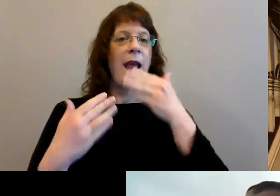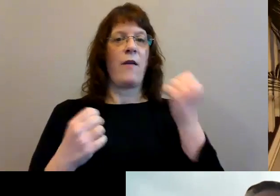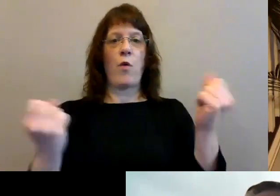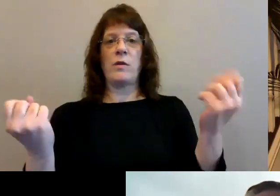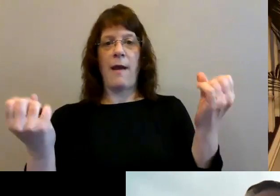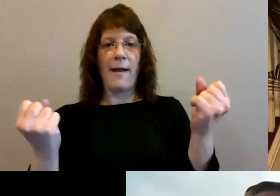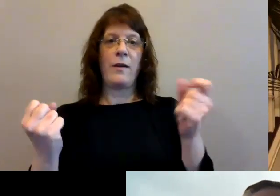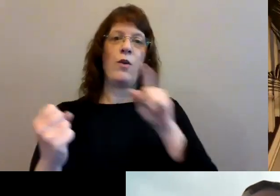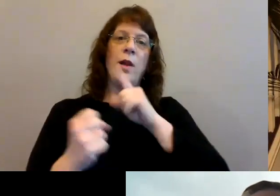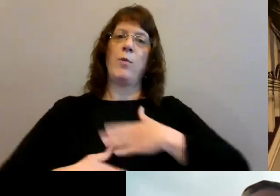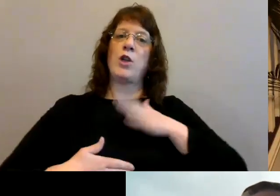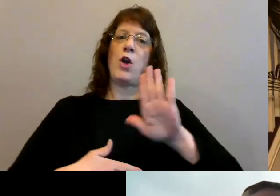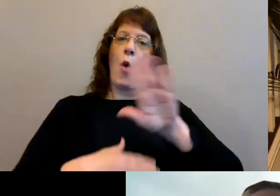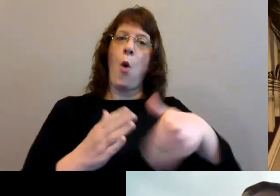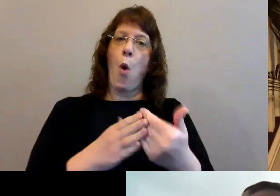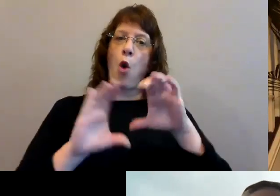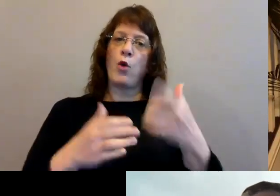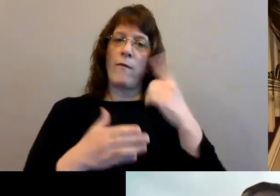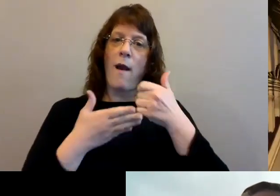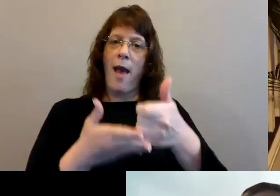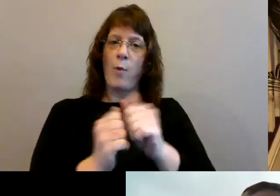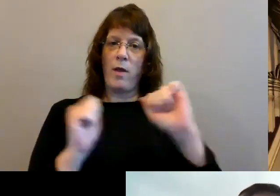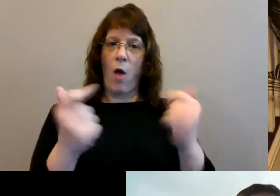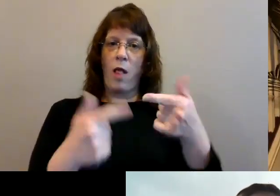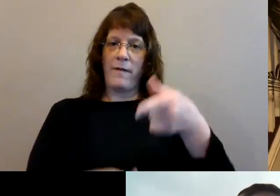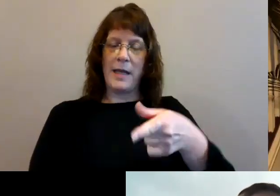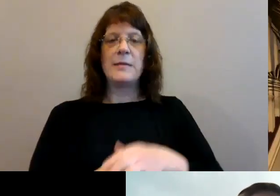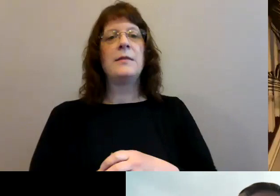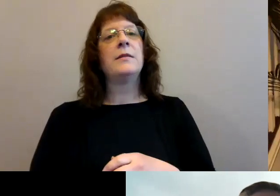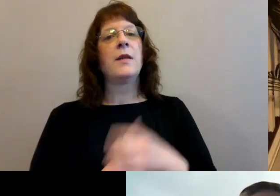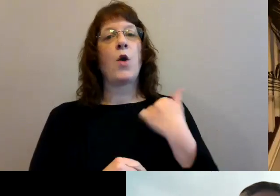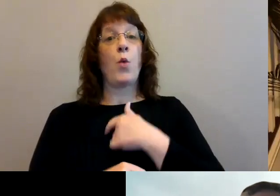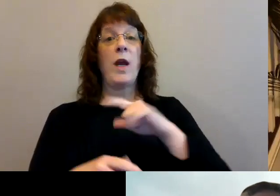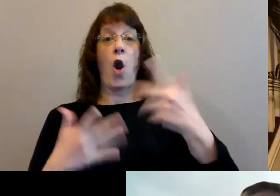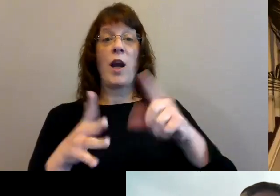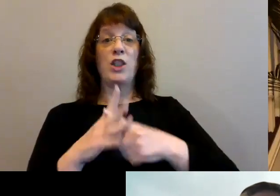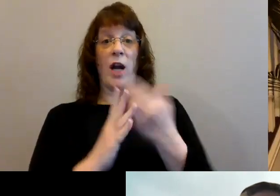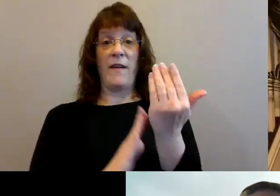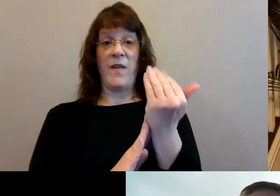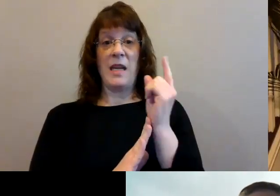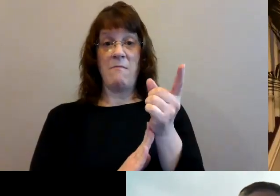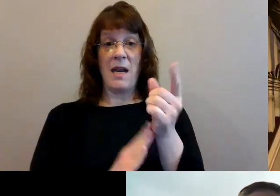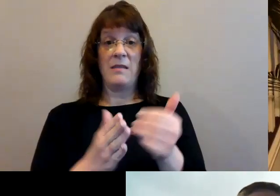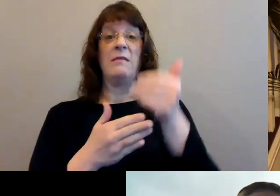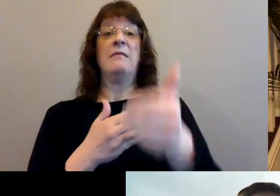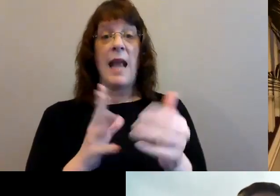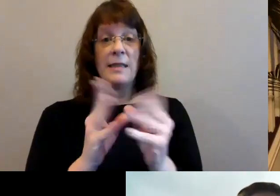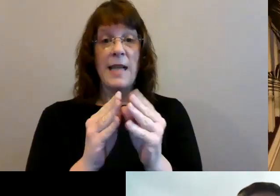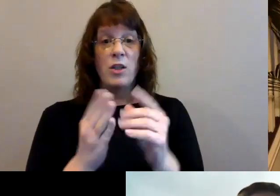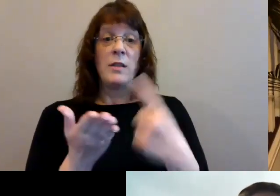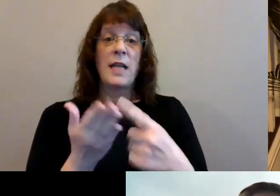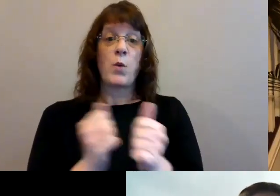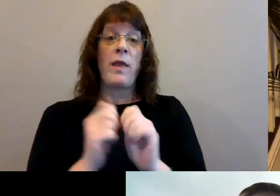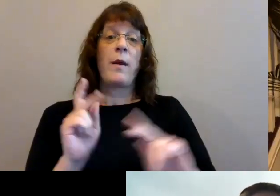your whole group for helping us with all of this. We are starting already in 15 minutes. We're going to be talking with the folks at Earth